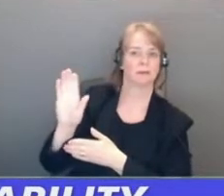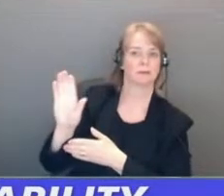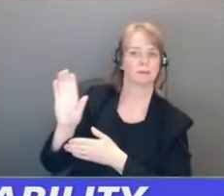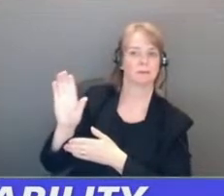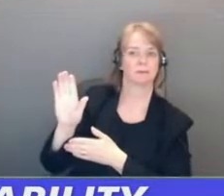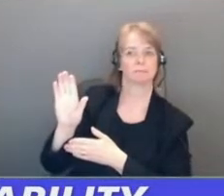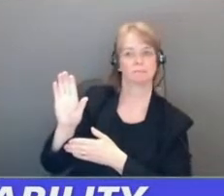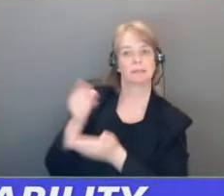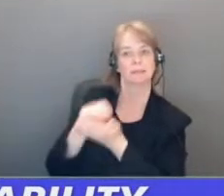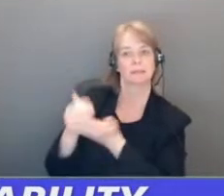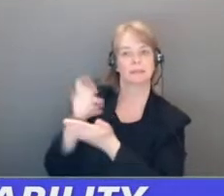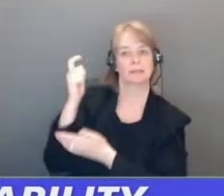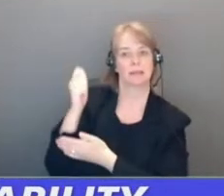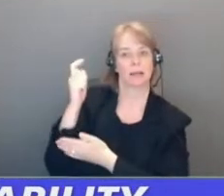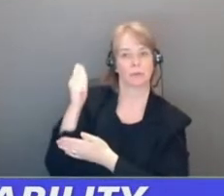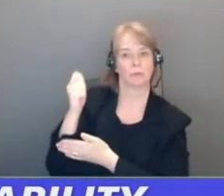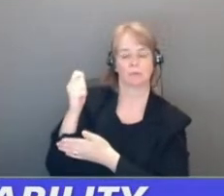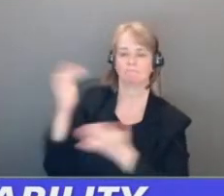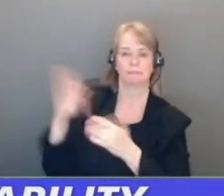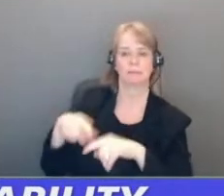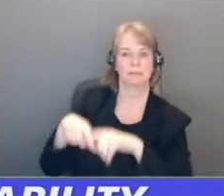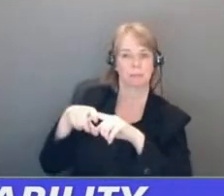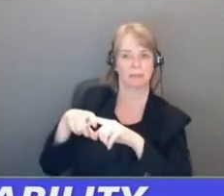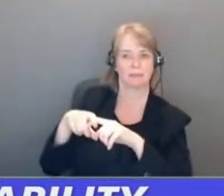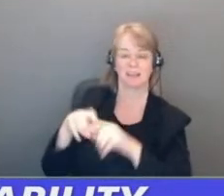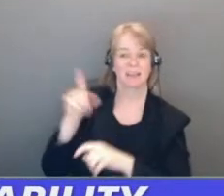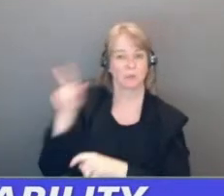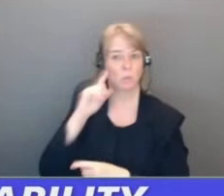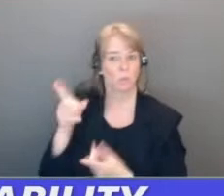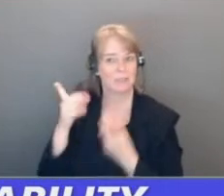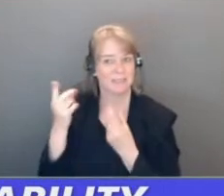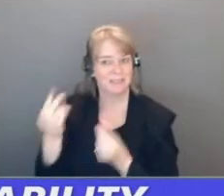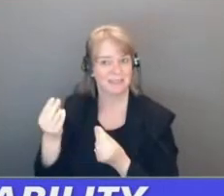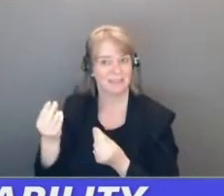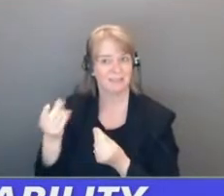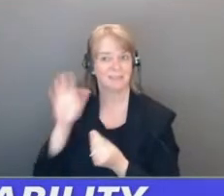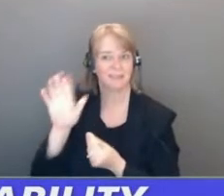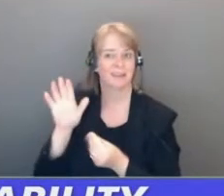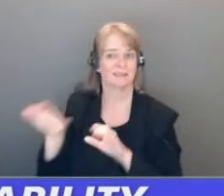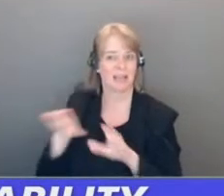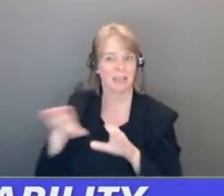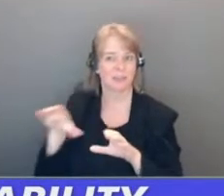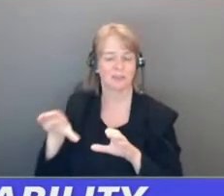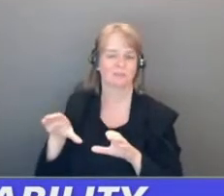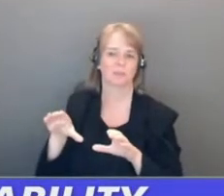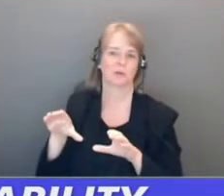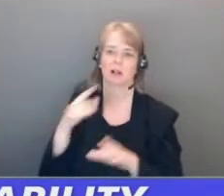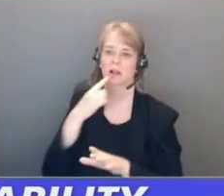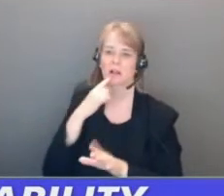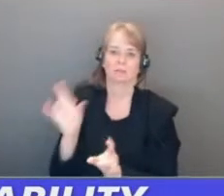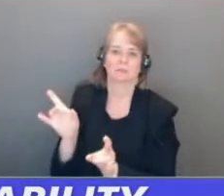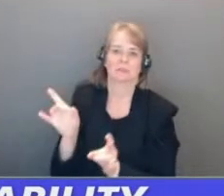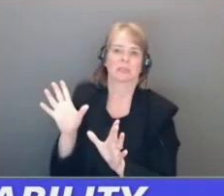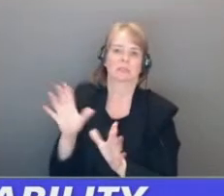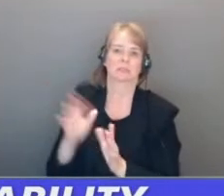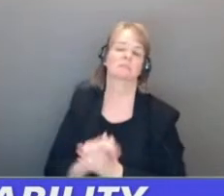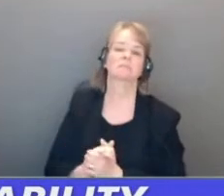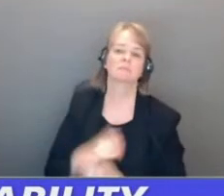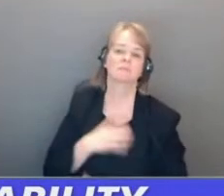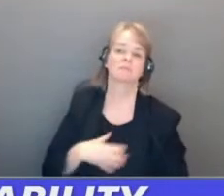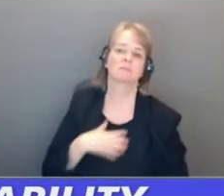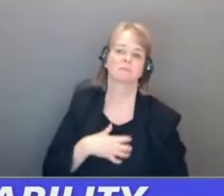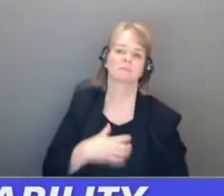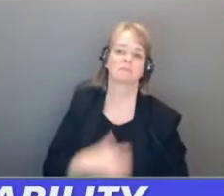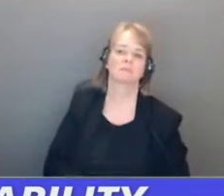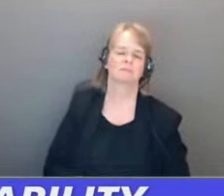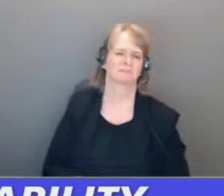salary because what he did was disgusting. I guess also what I wanted to know is, that's not the way you wanted your last